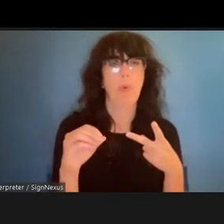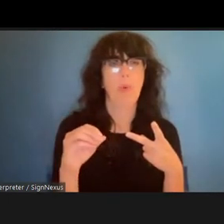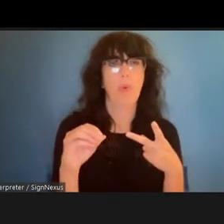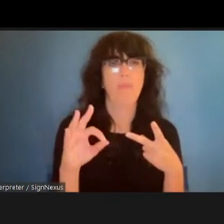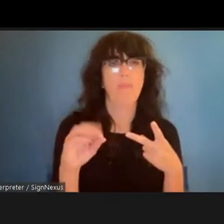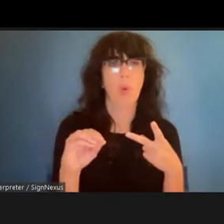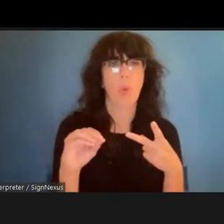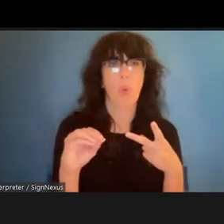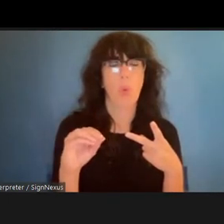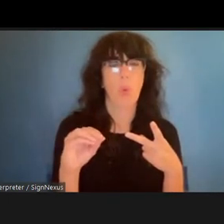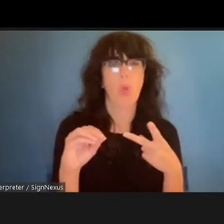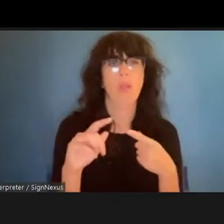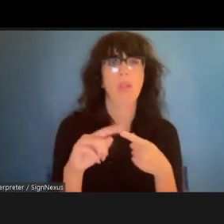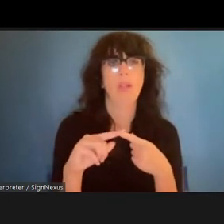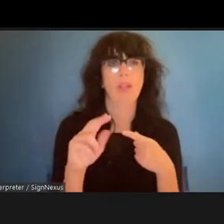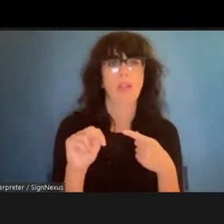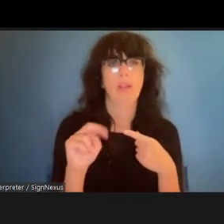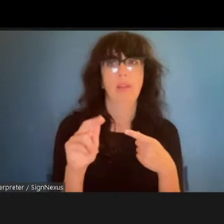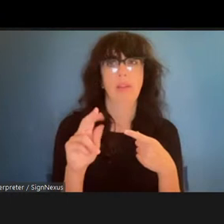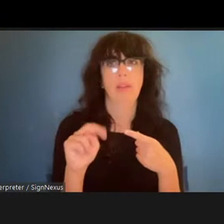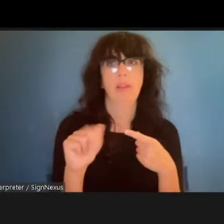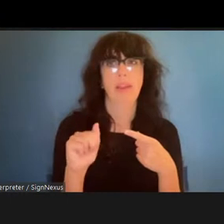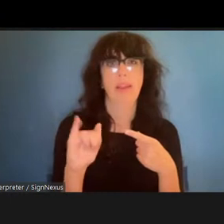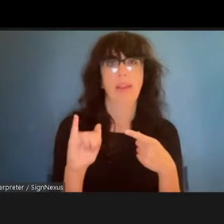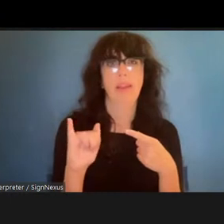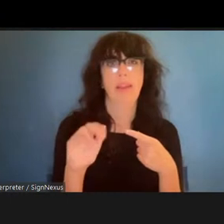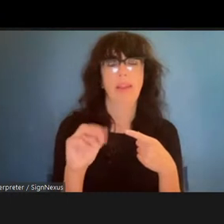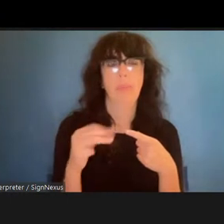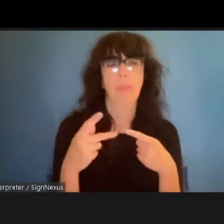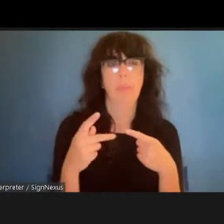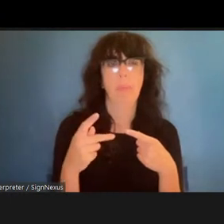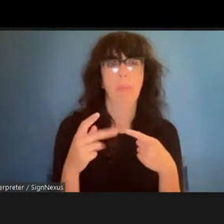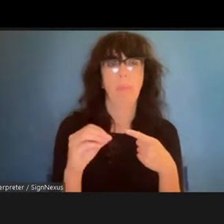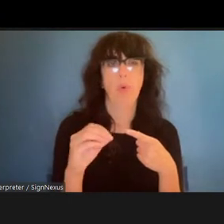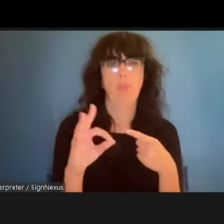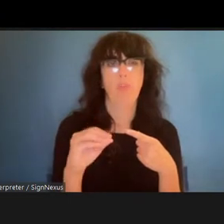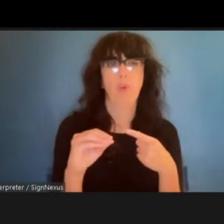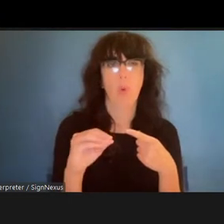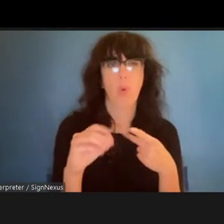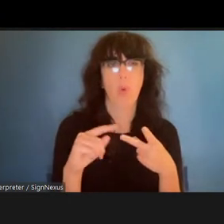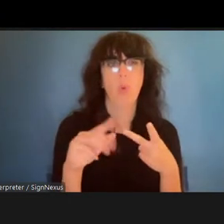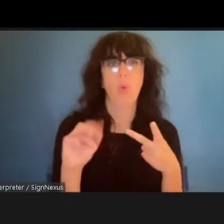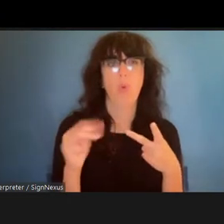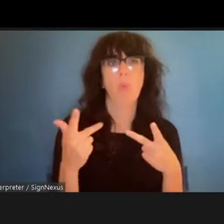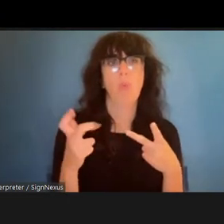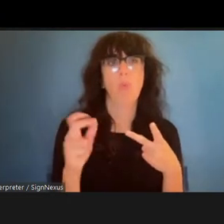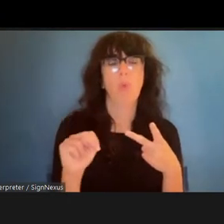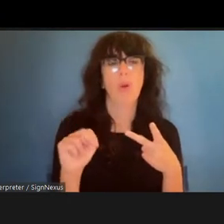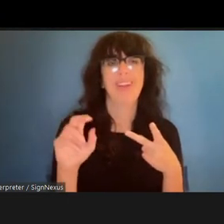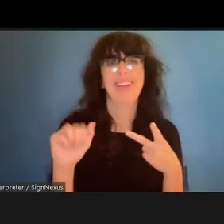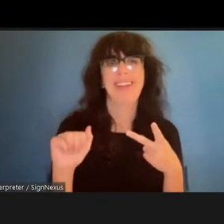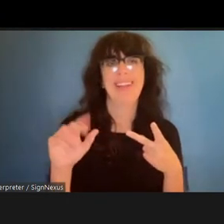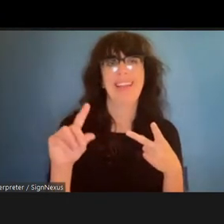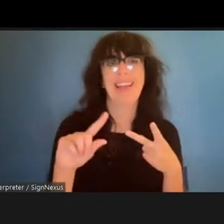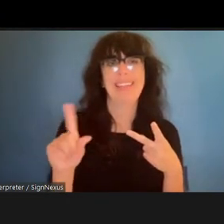the next speaker is nana impoffo followed by morgan adzay